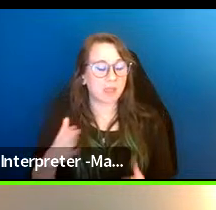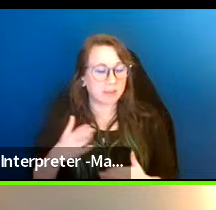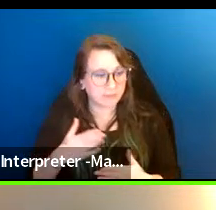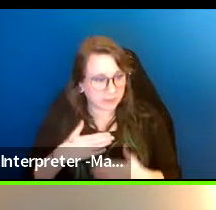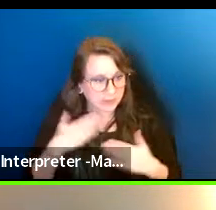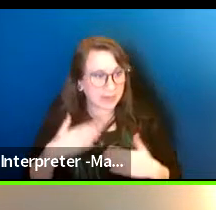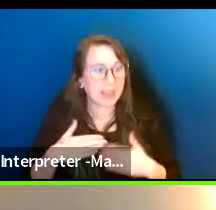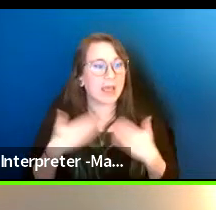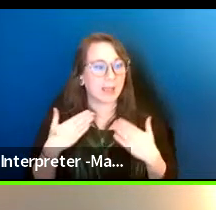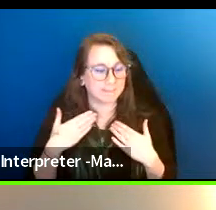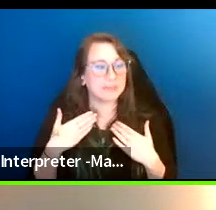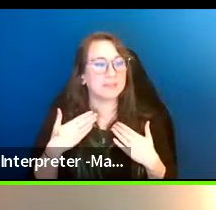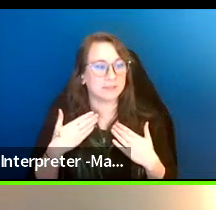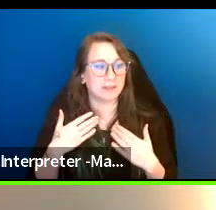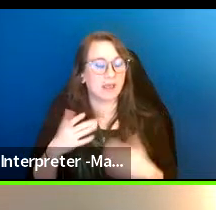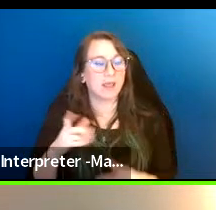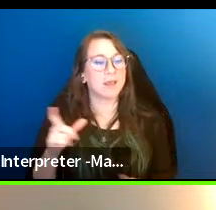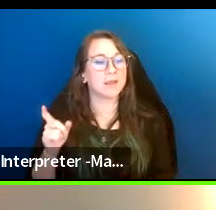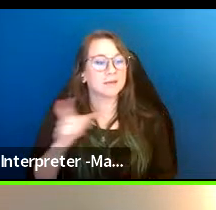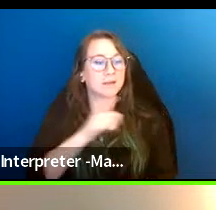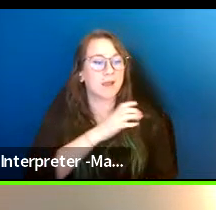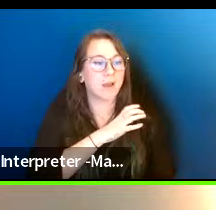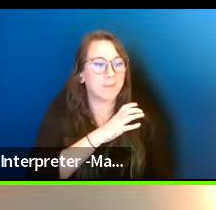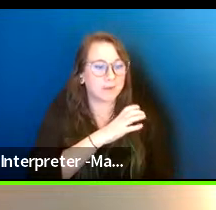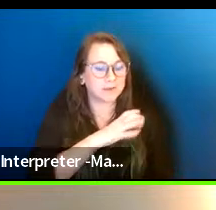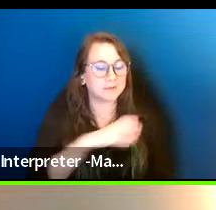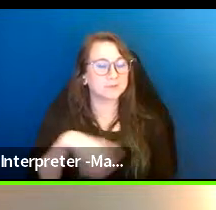Commander Artelia also,